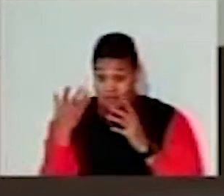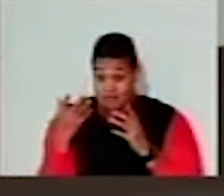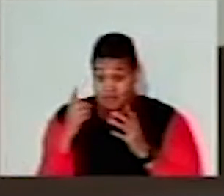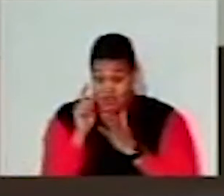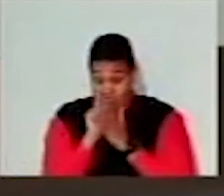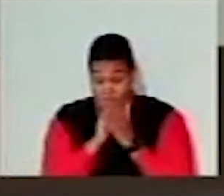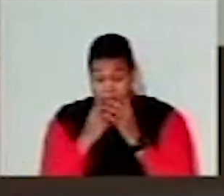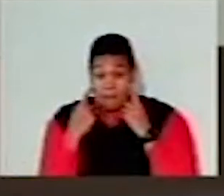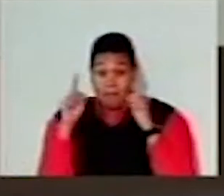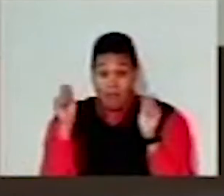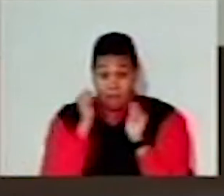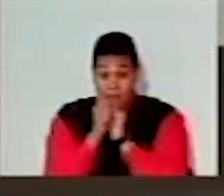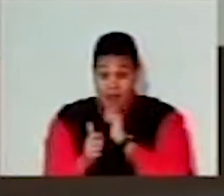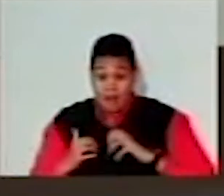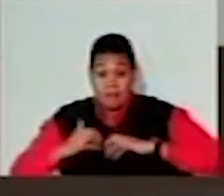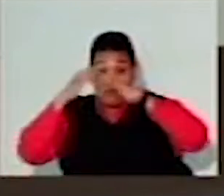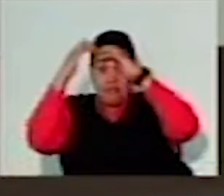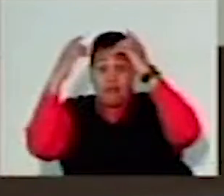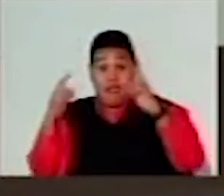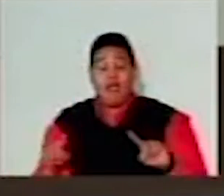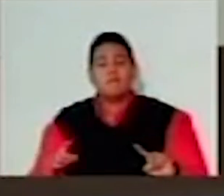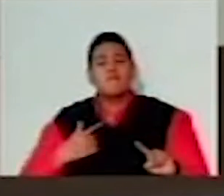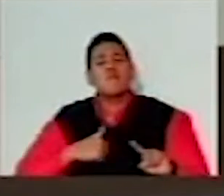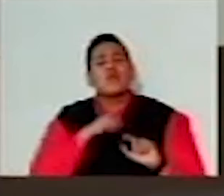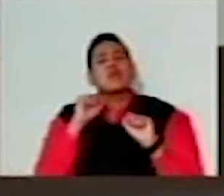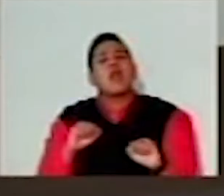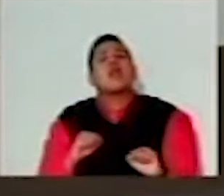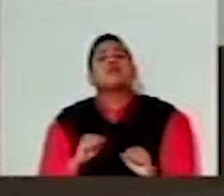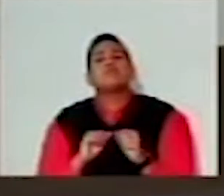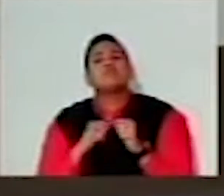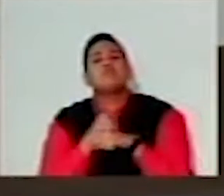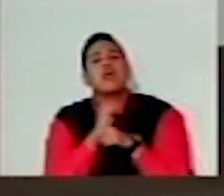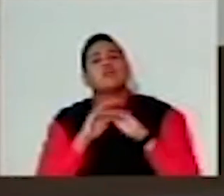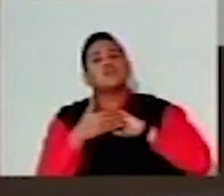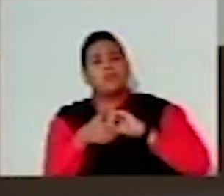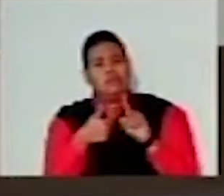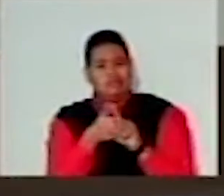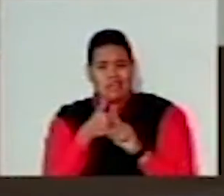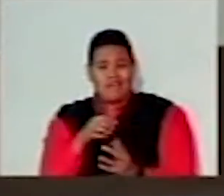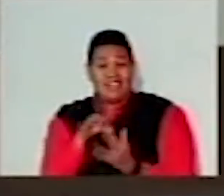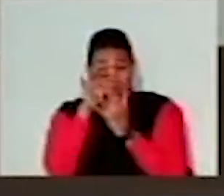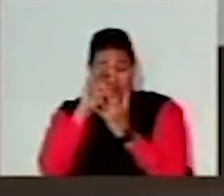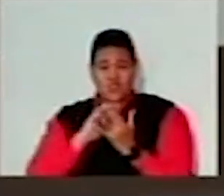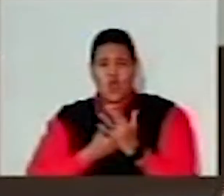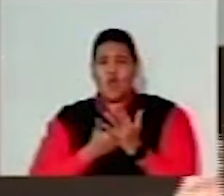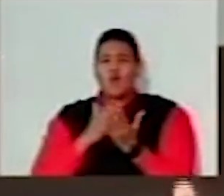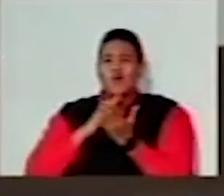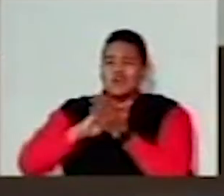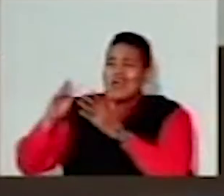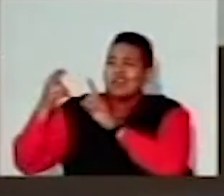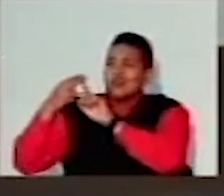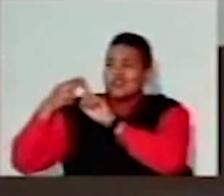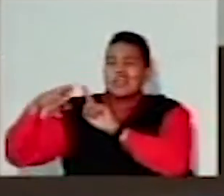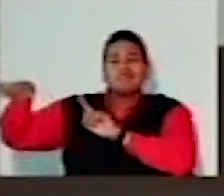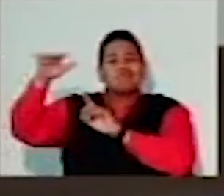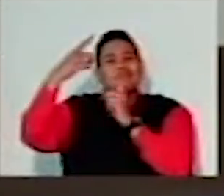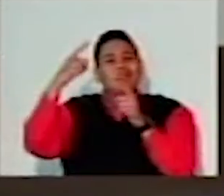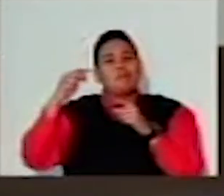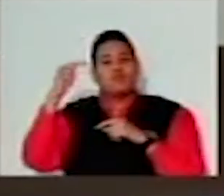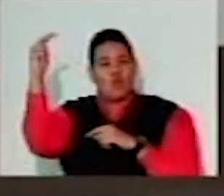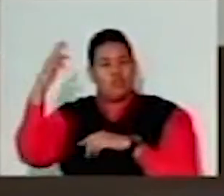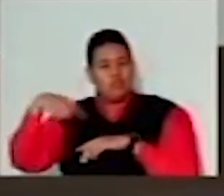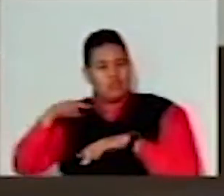is finally enacted, that we can make Jamaica, especially our nice hotels on the North Coast,